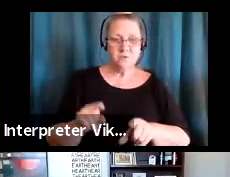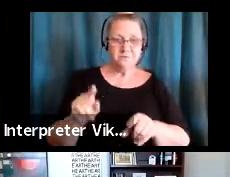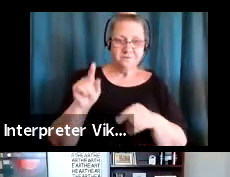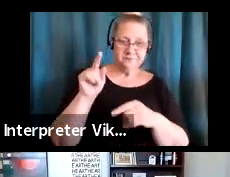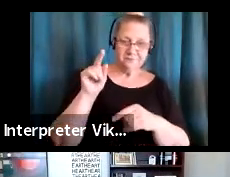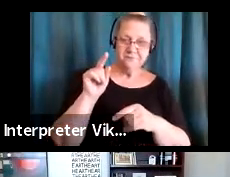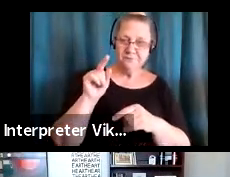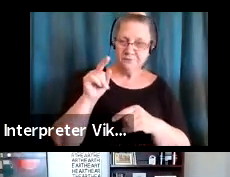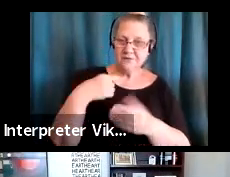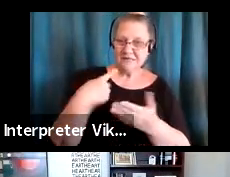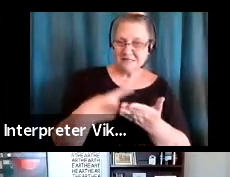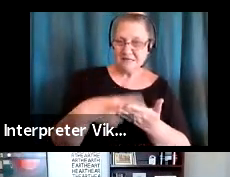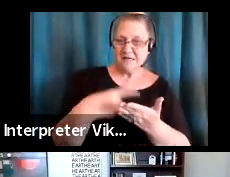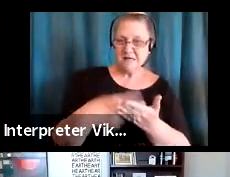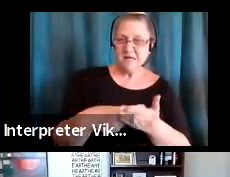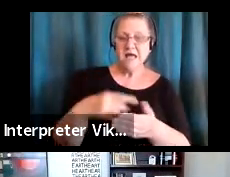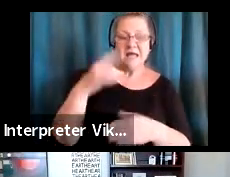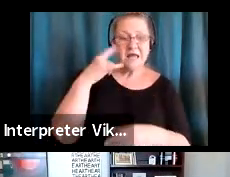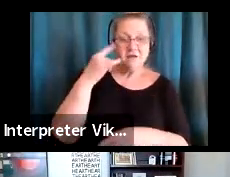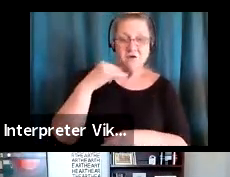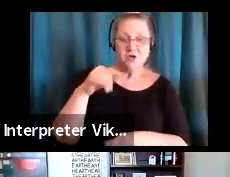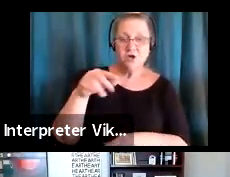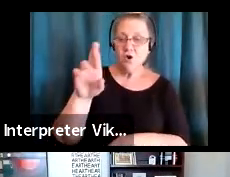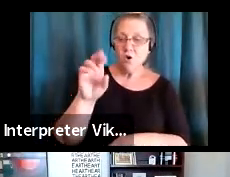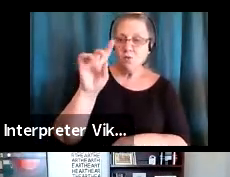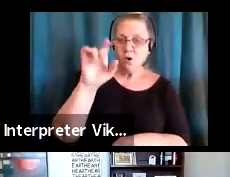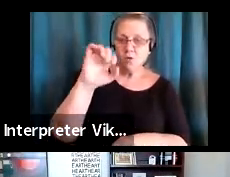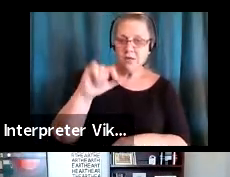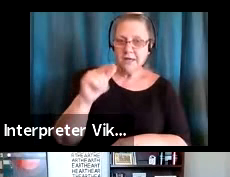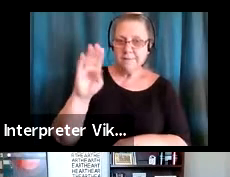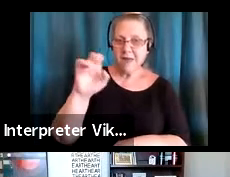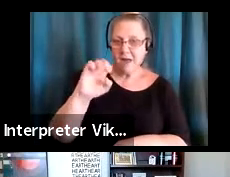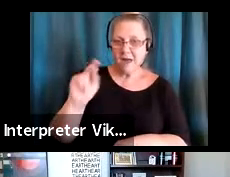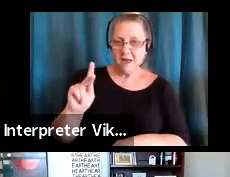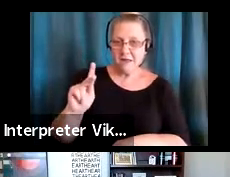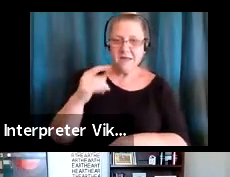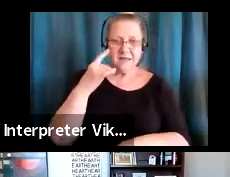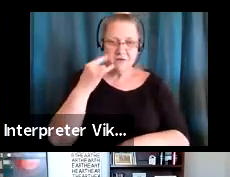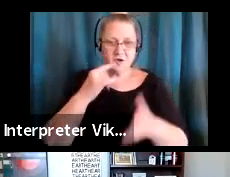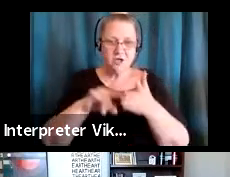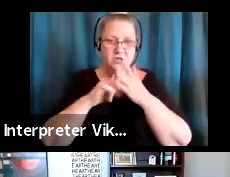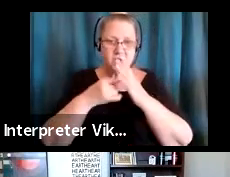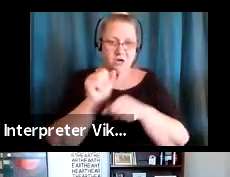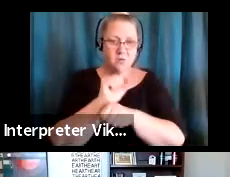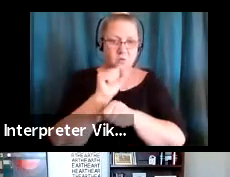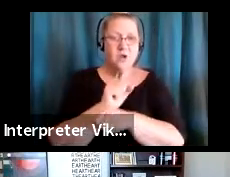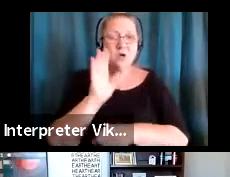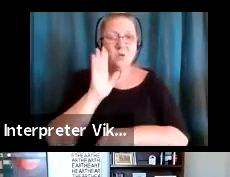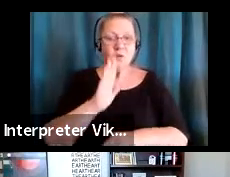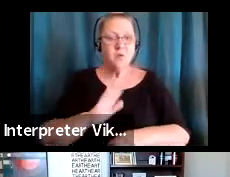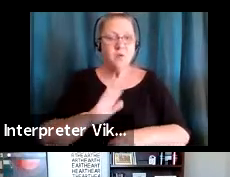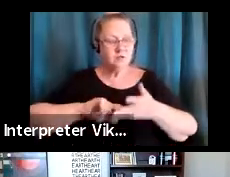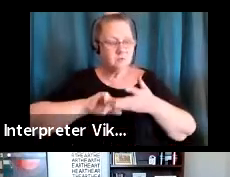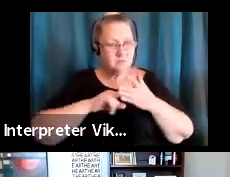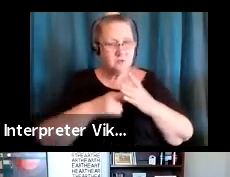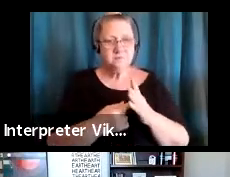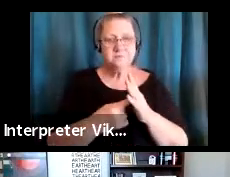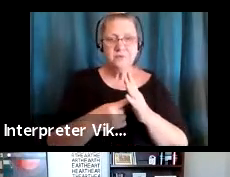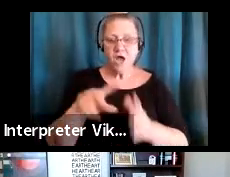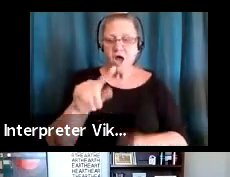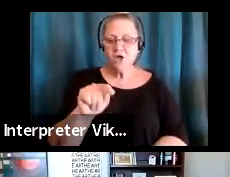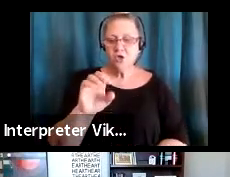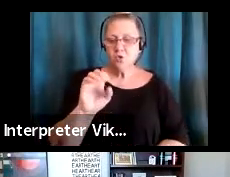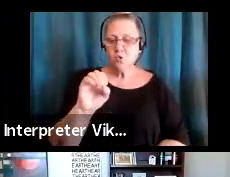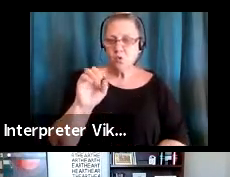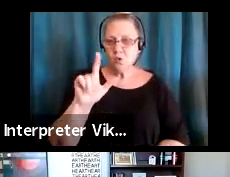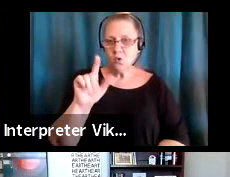back. And one of the biggest things about that is people getting back to work. So we're going to be rolling out very soon a toolkit for employers that they can